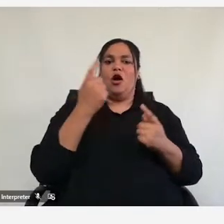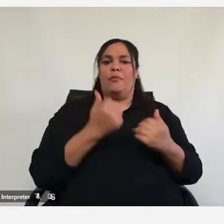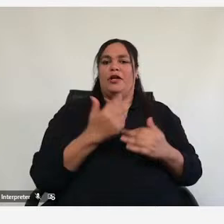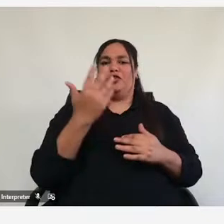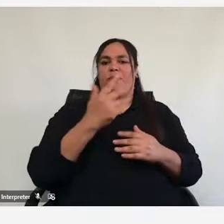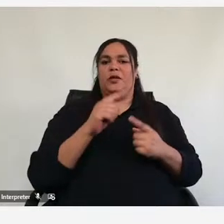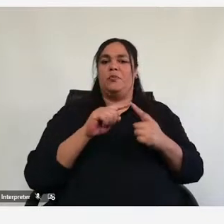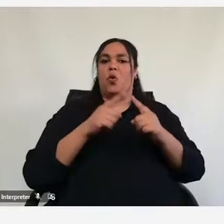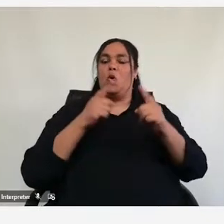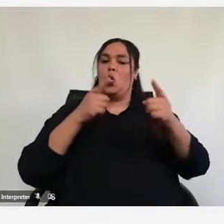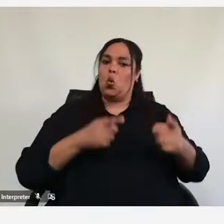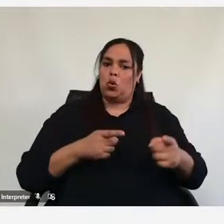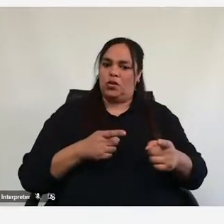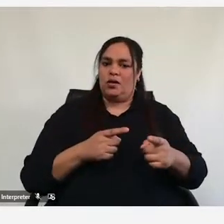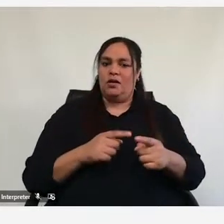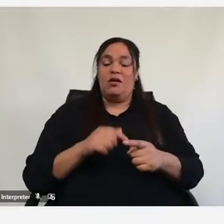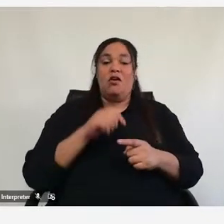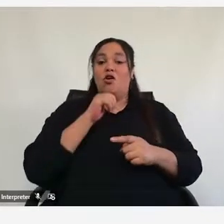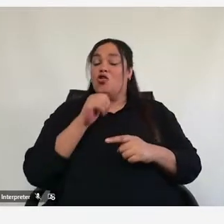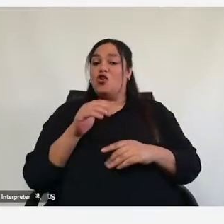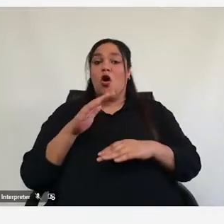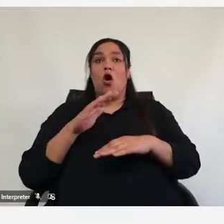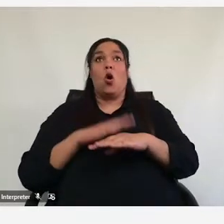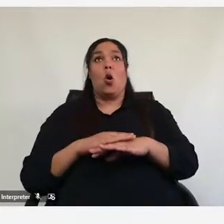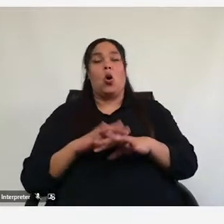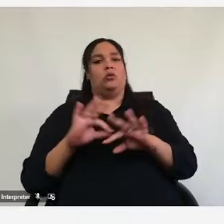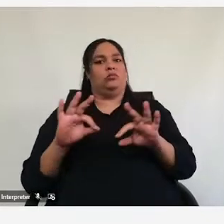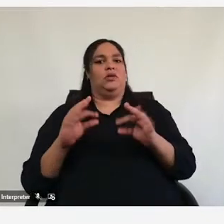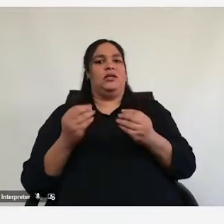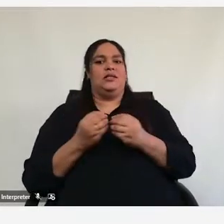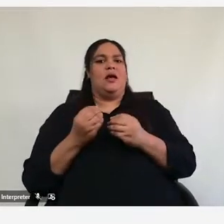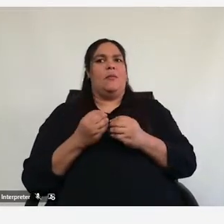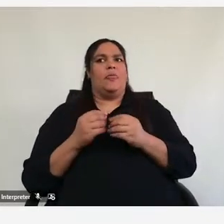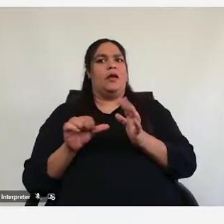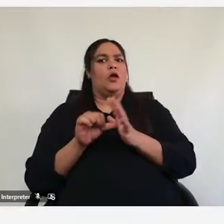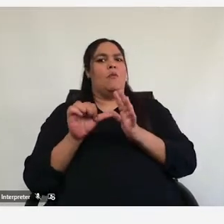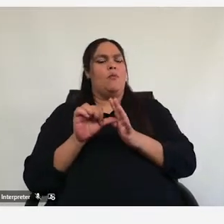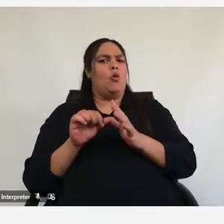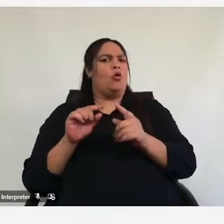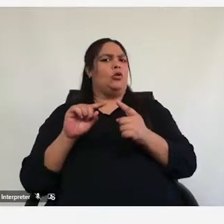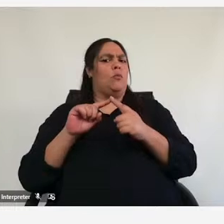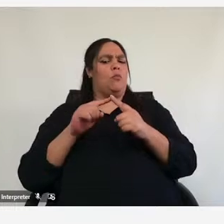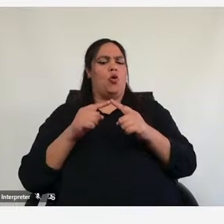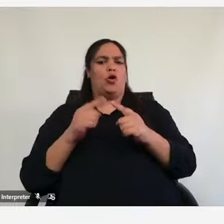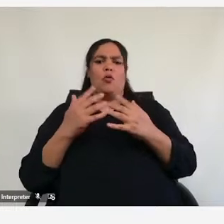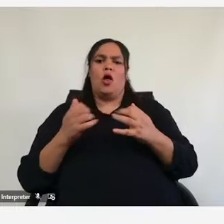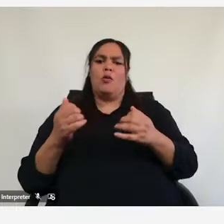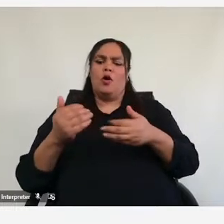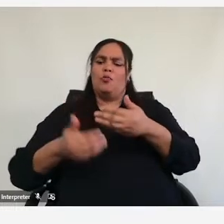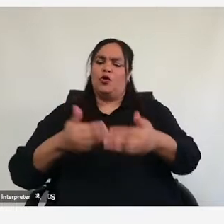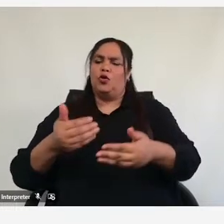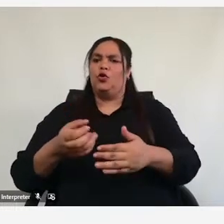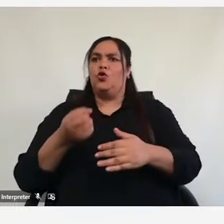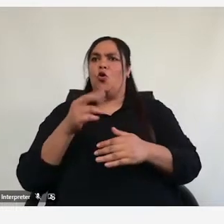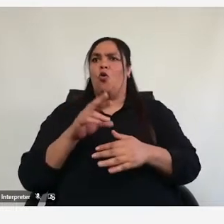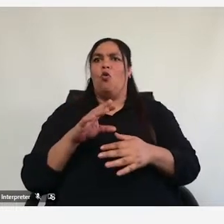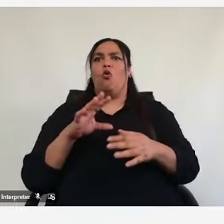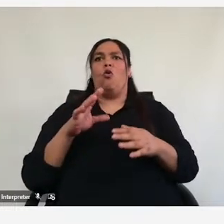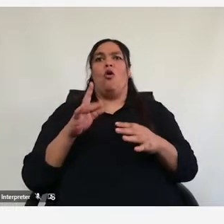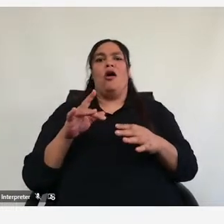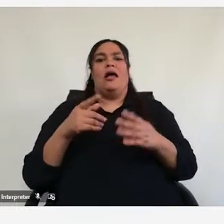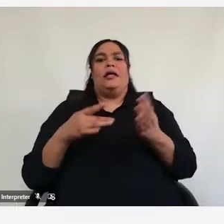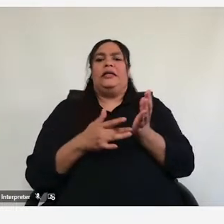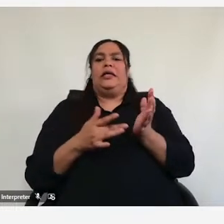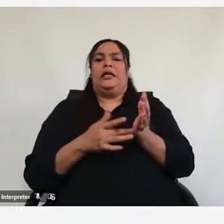point of order, not on some fine point of parliamentary procedure or even a fine